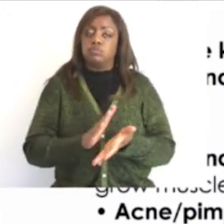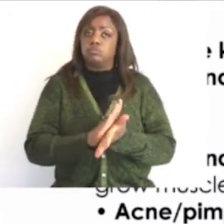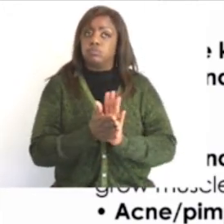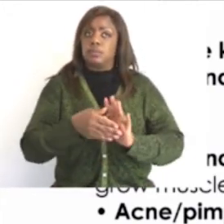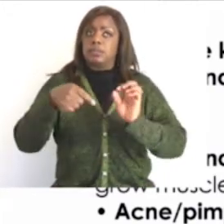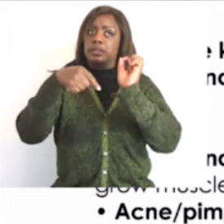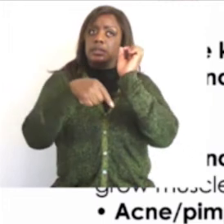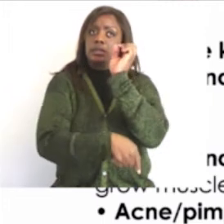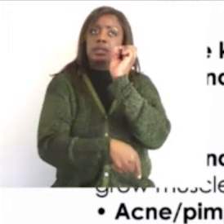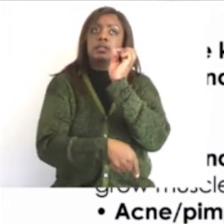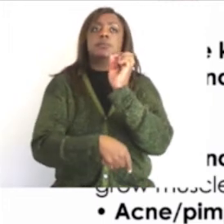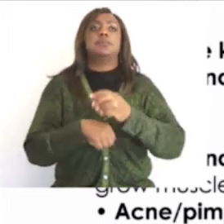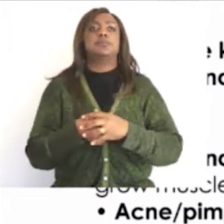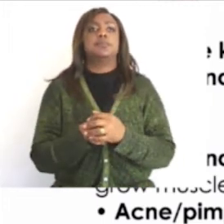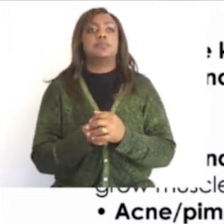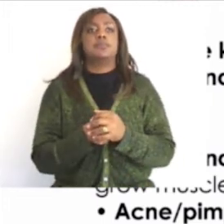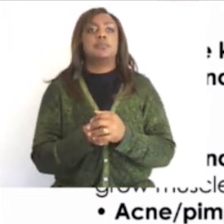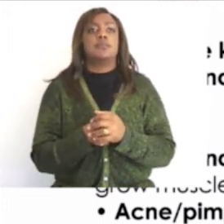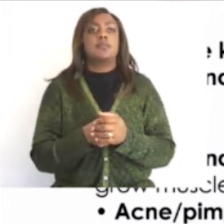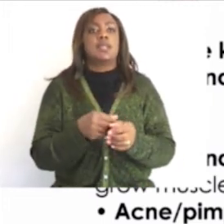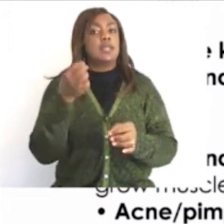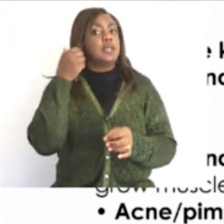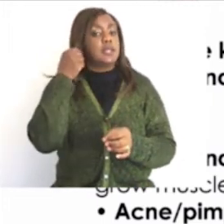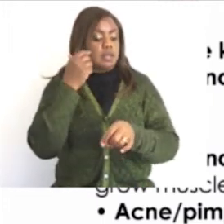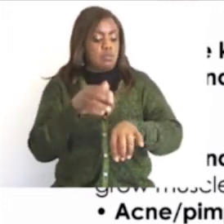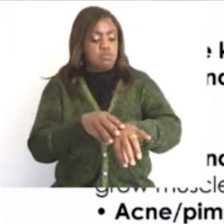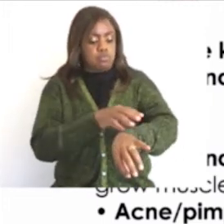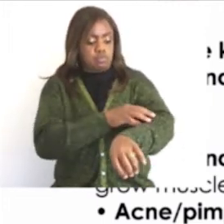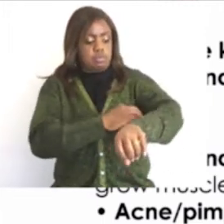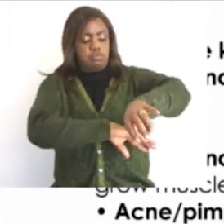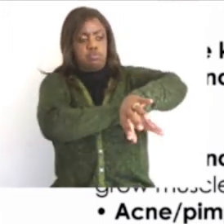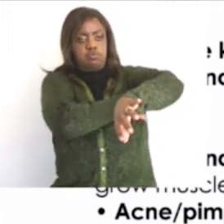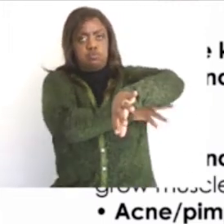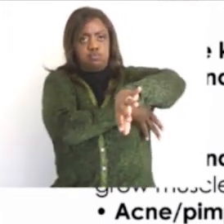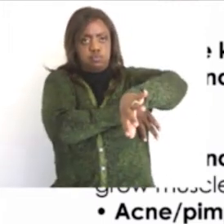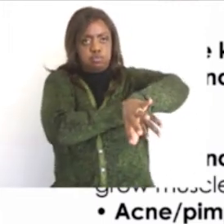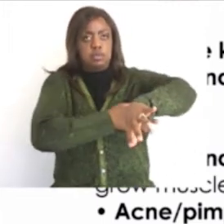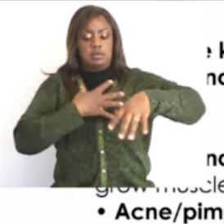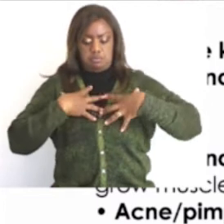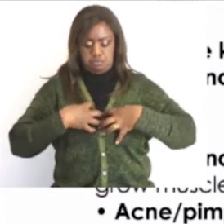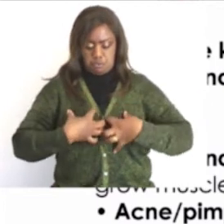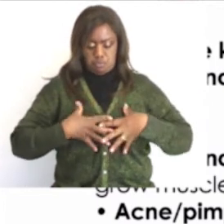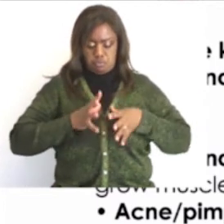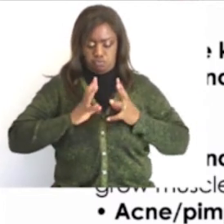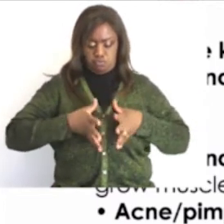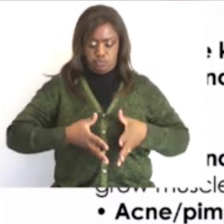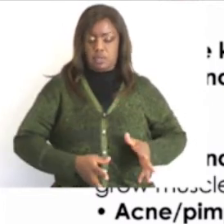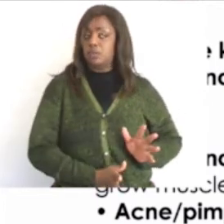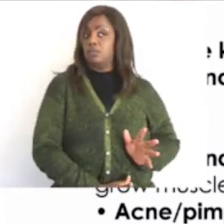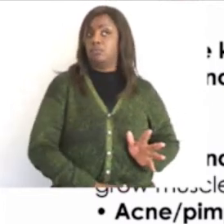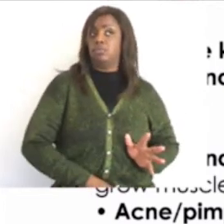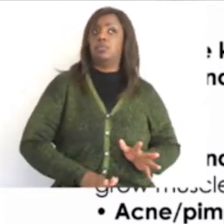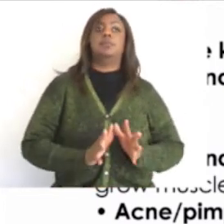growth, body hair starts to grow around your armpit, your face, your chest, your private parts, legs, and